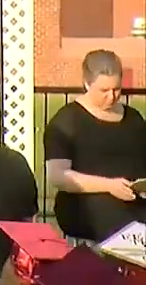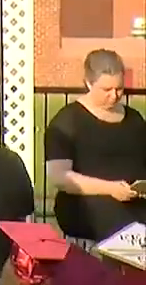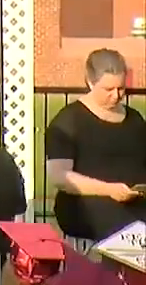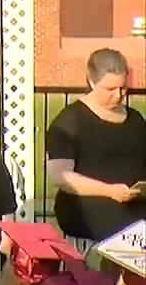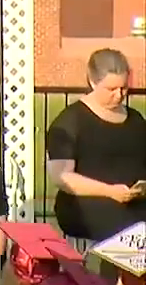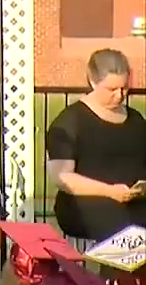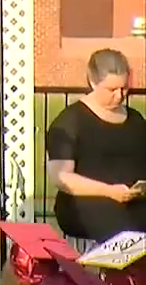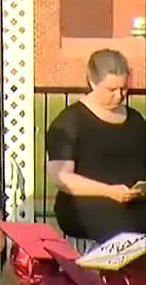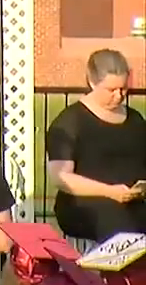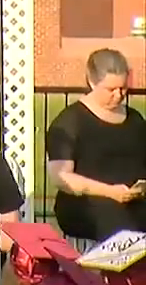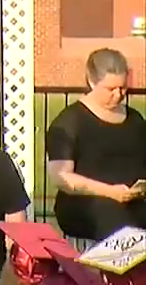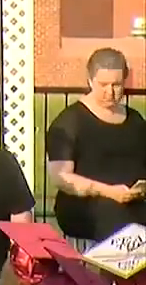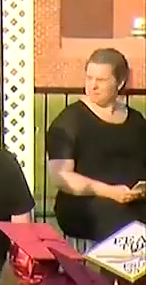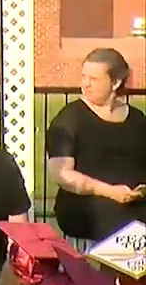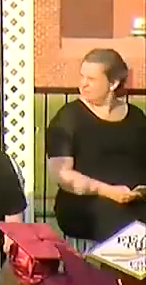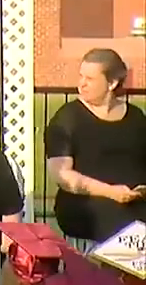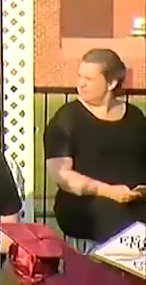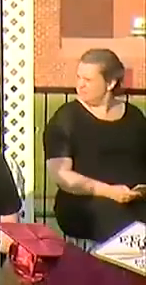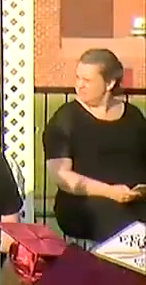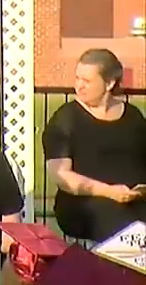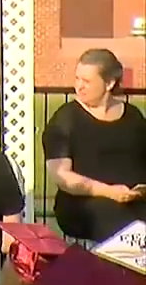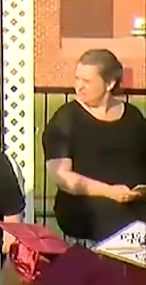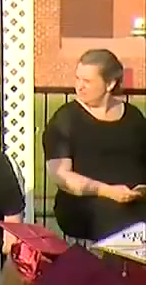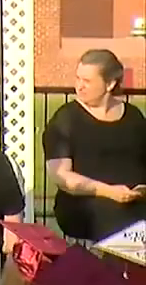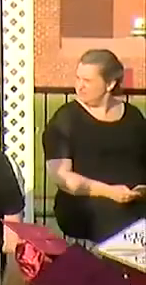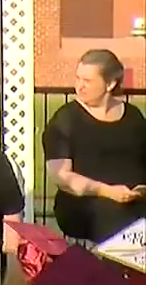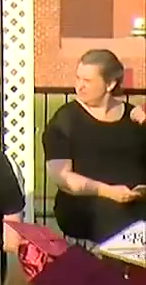Aria Ray Kingsley.